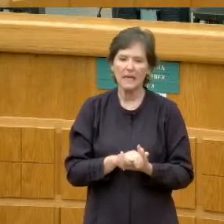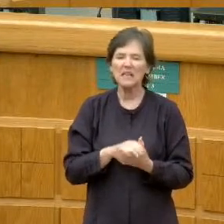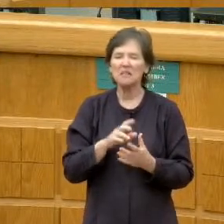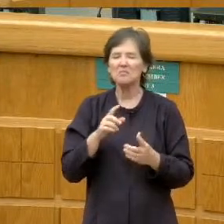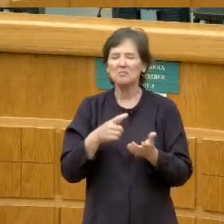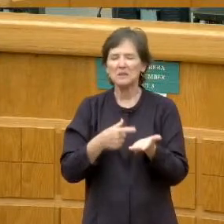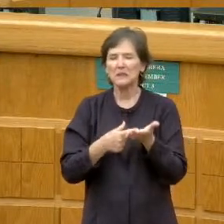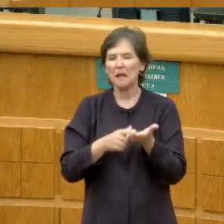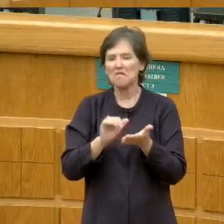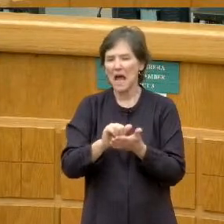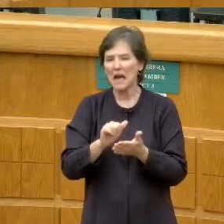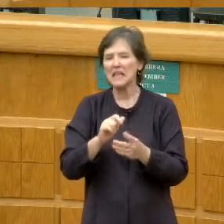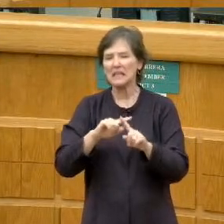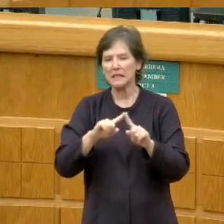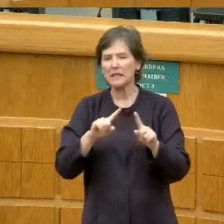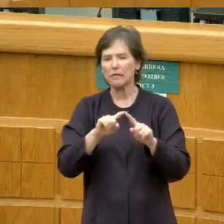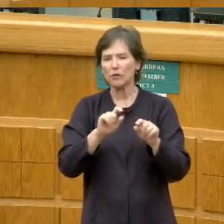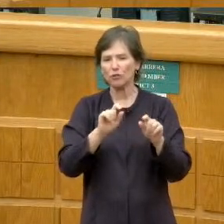chart.